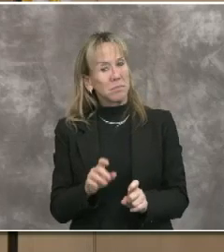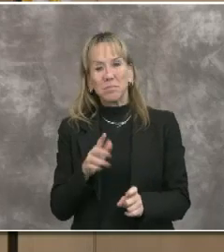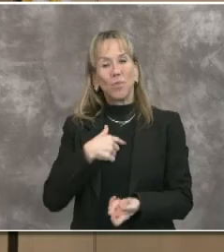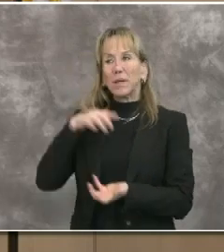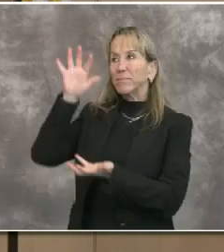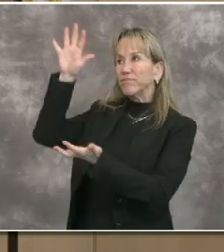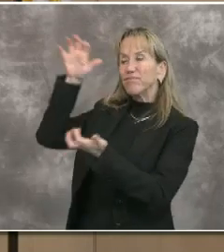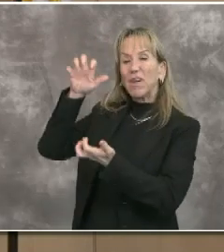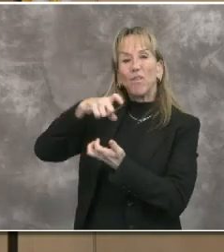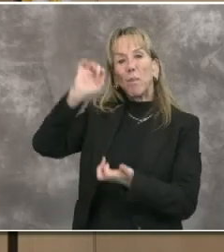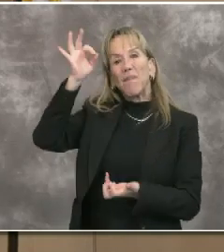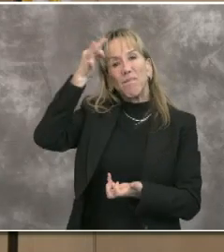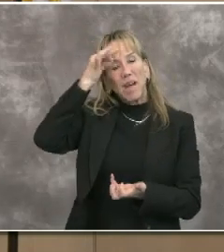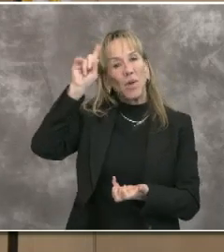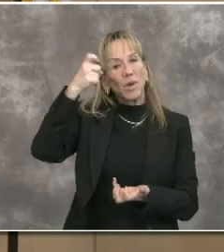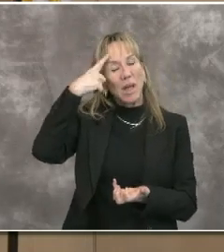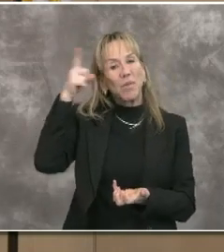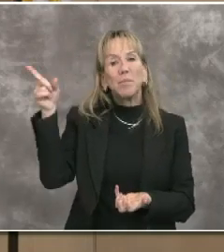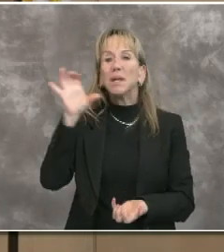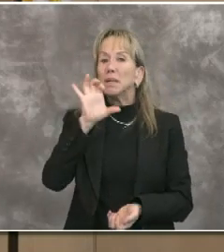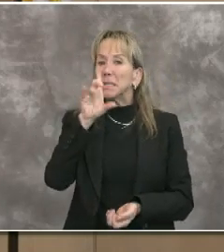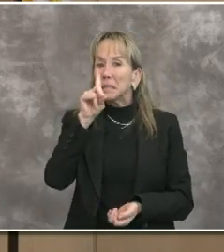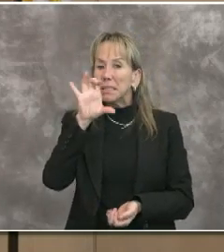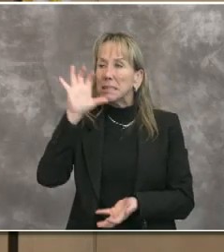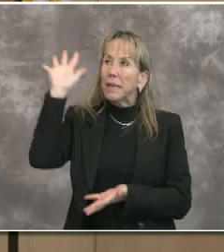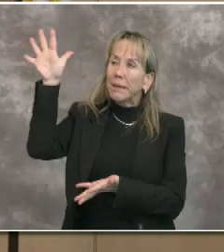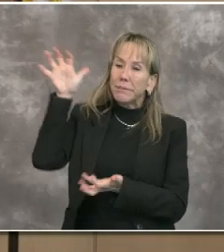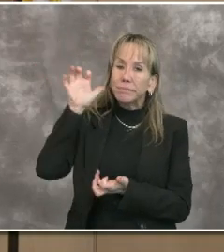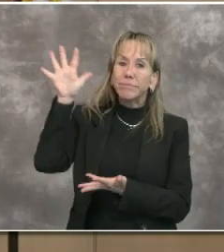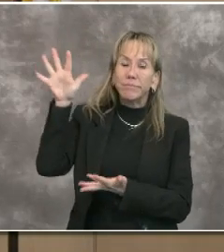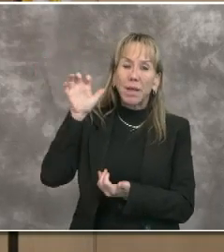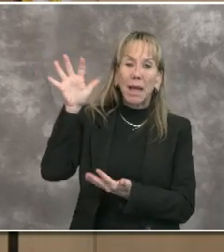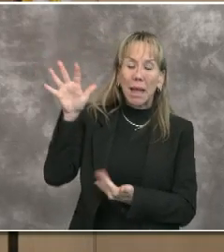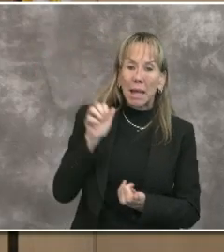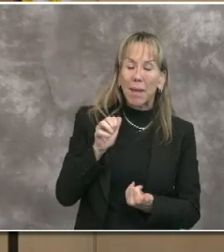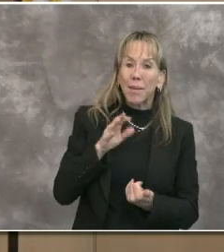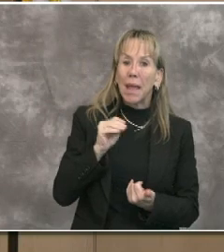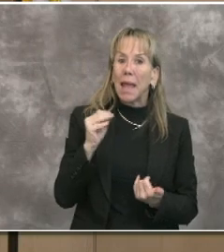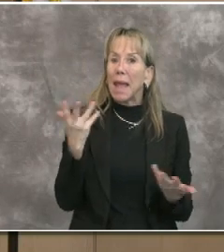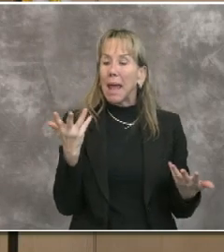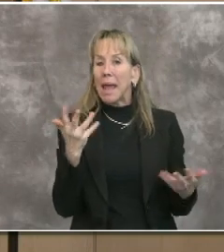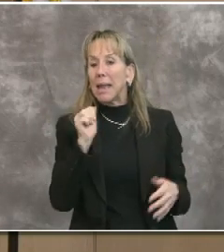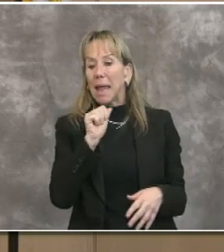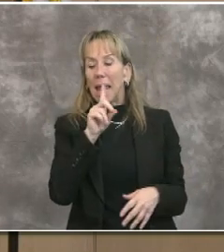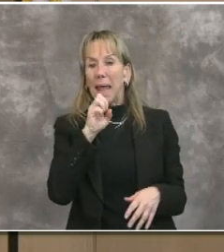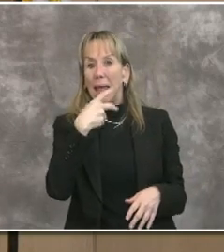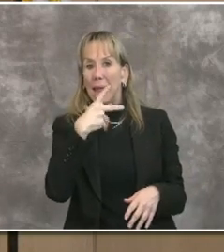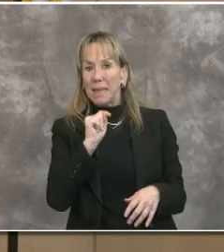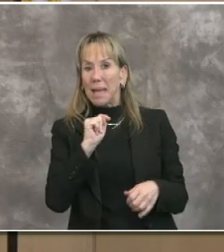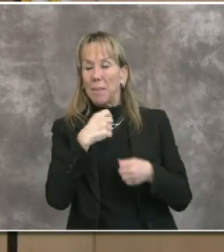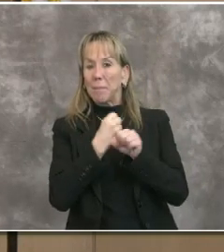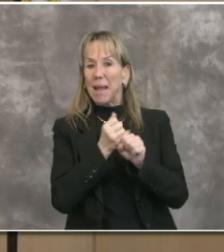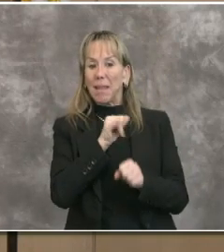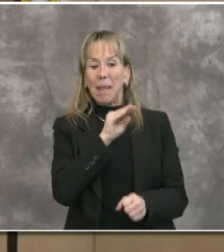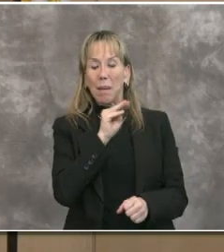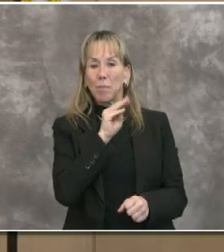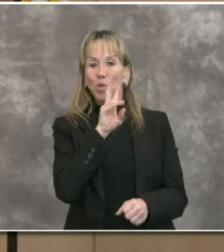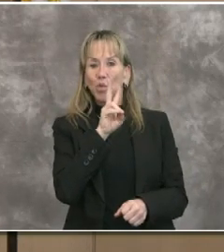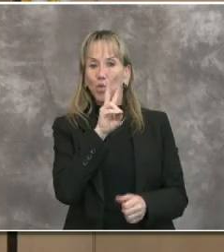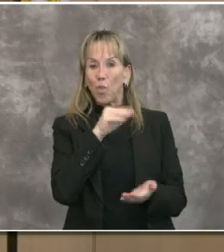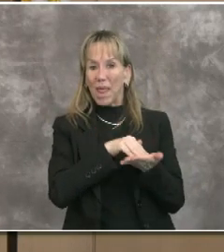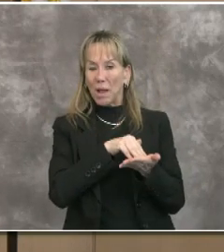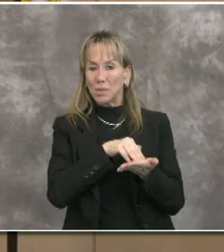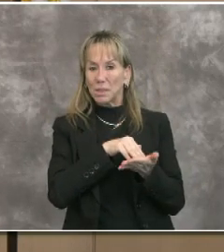federal government, the CDC platform, and then Abbott makes the M2000 platform.